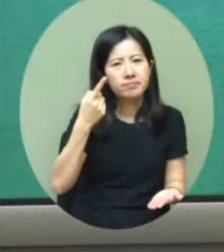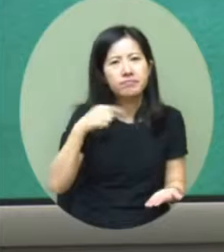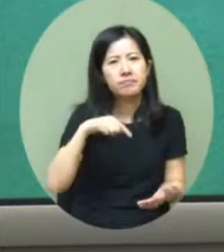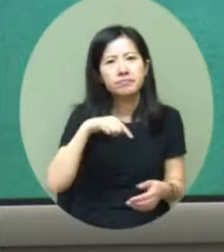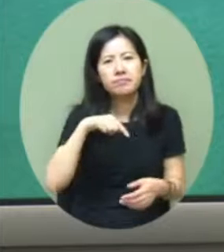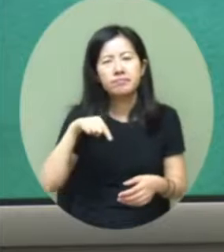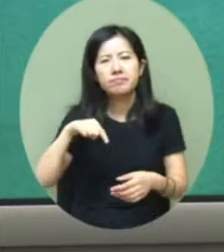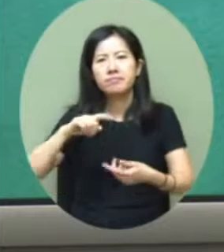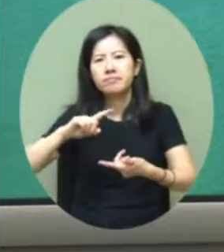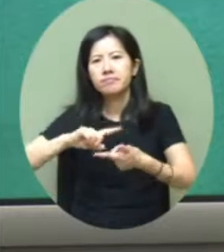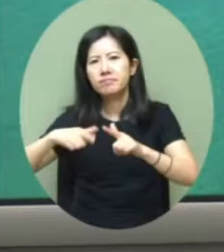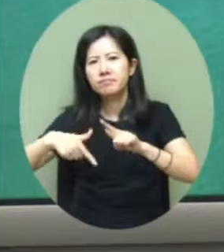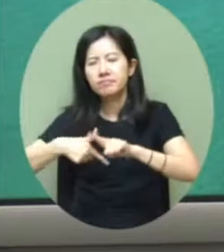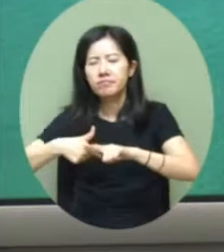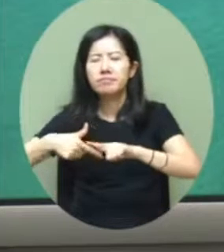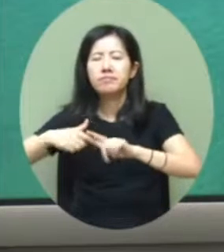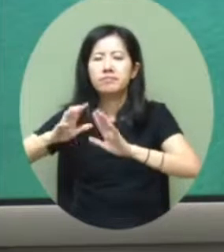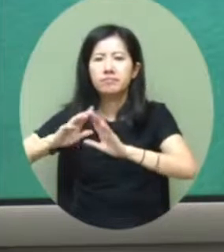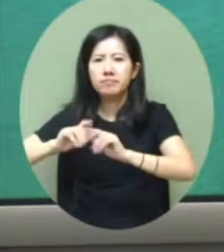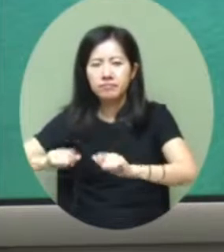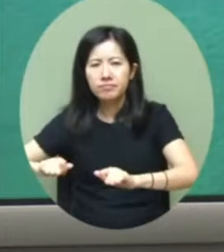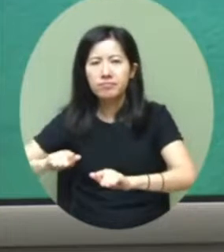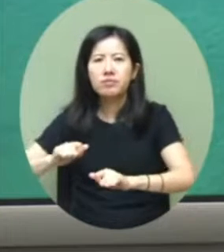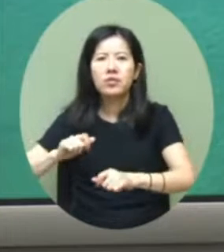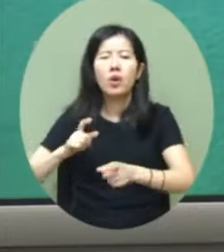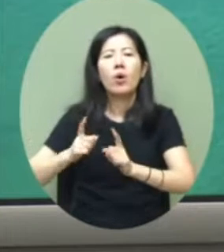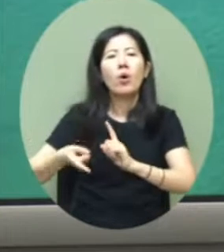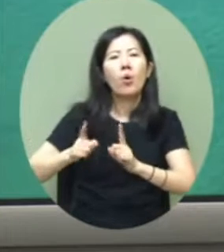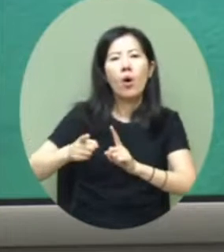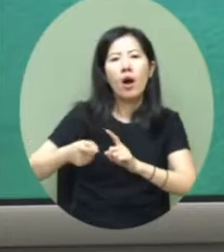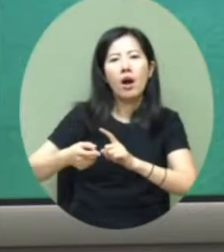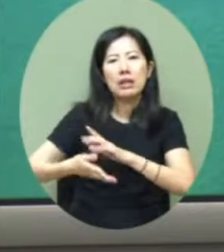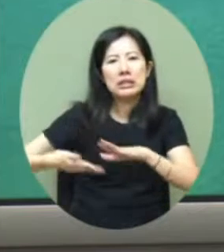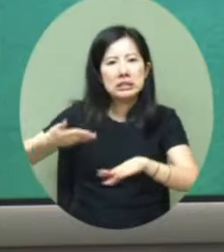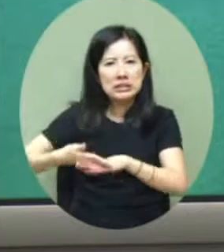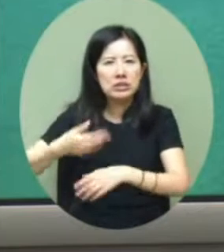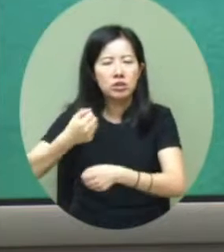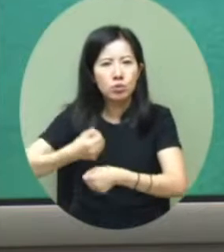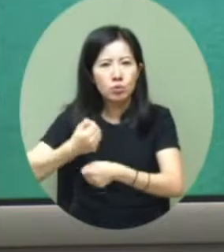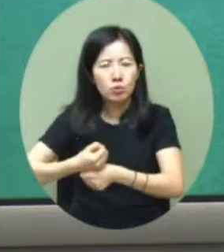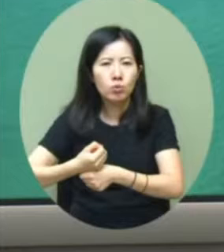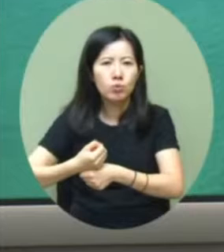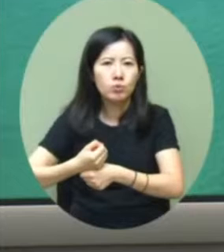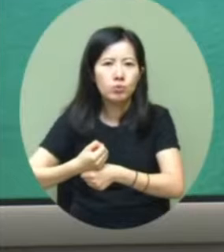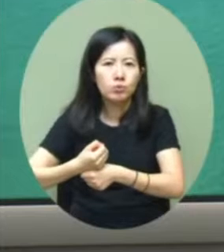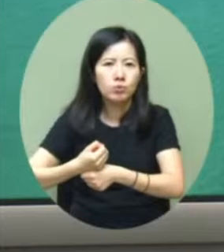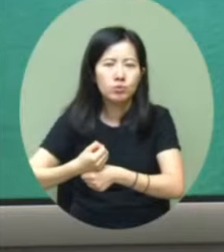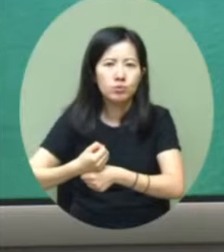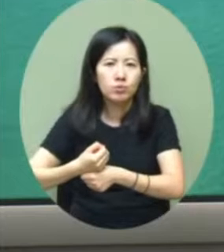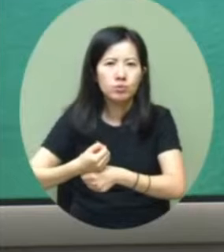We would like to make use of mitigating measures,